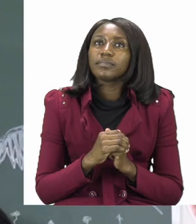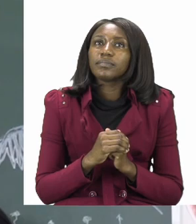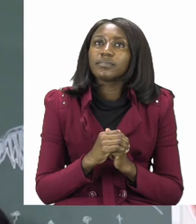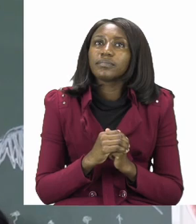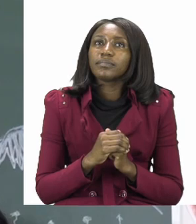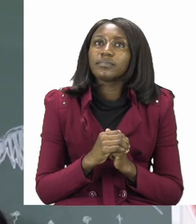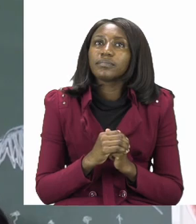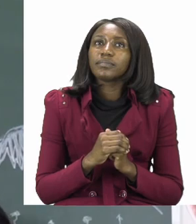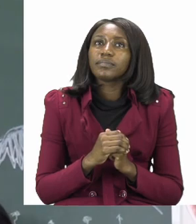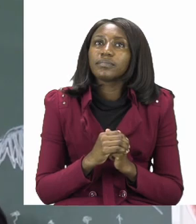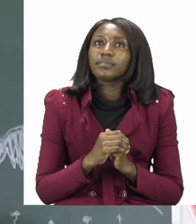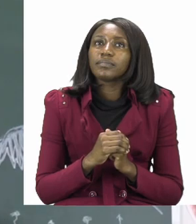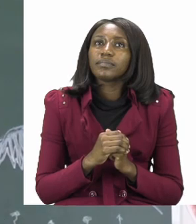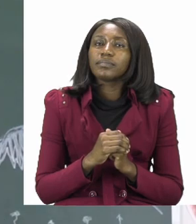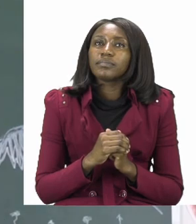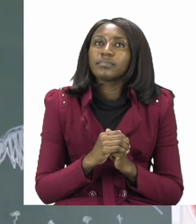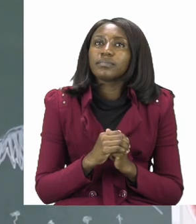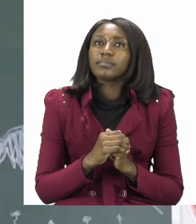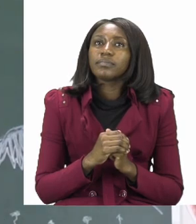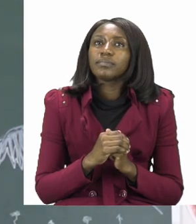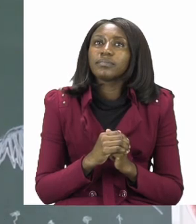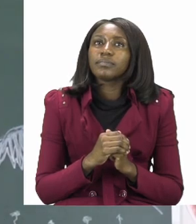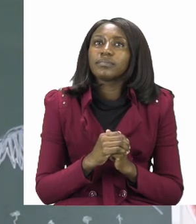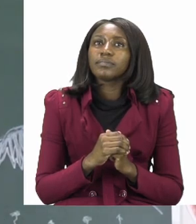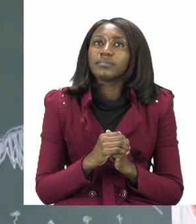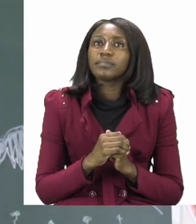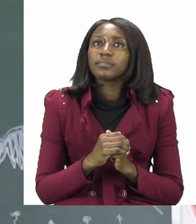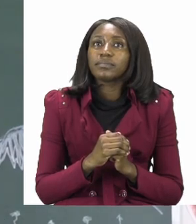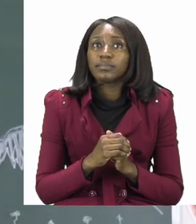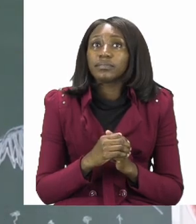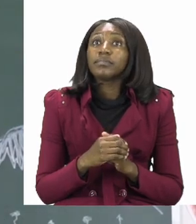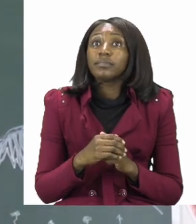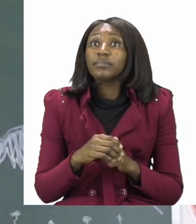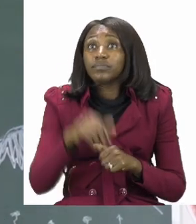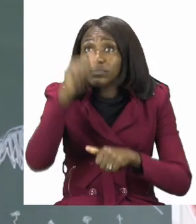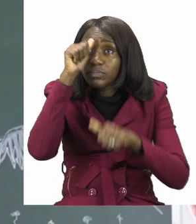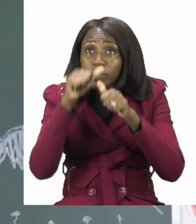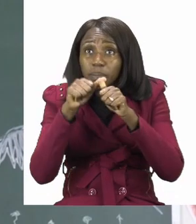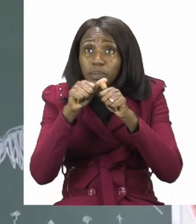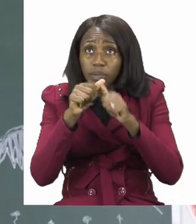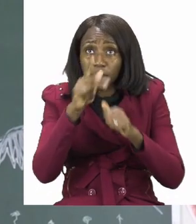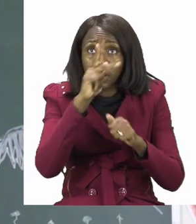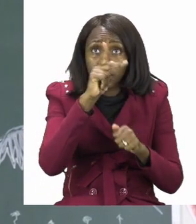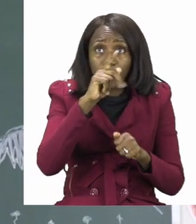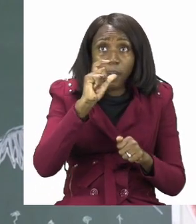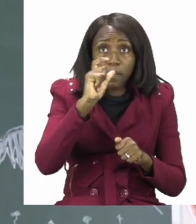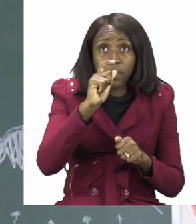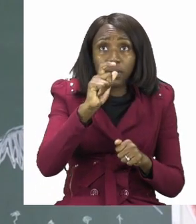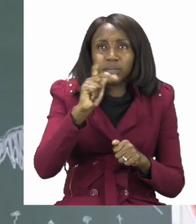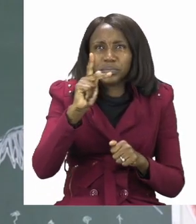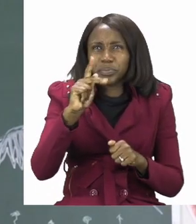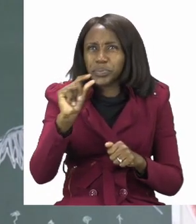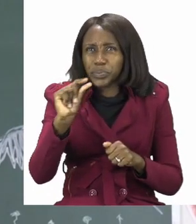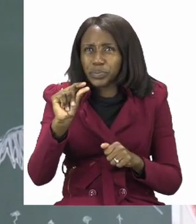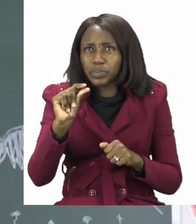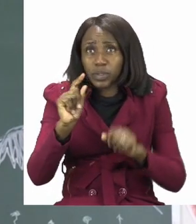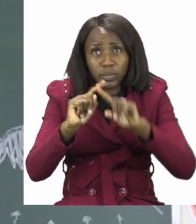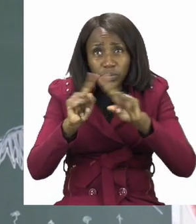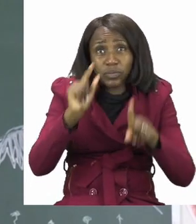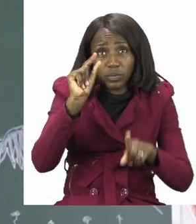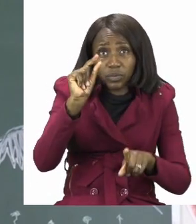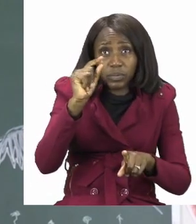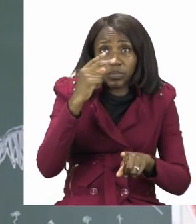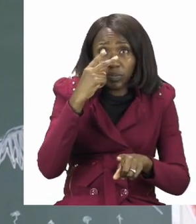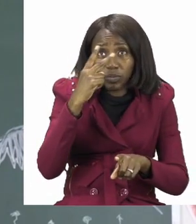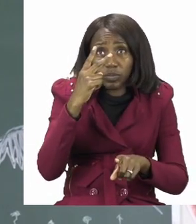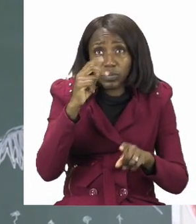the bottom line. But instead of now going to the top line again, we are going to go to the dotted